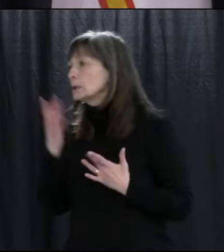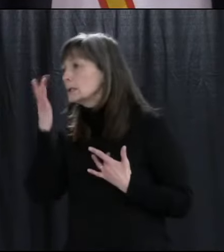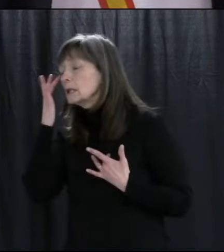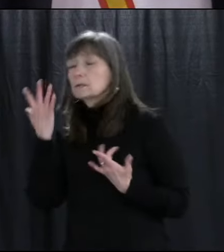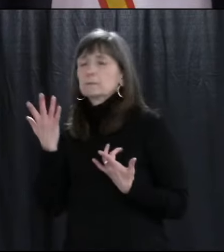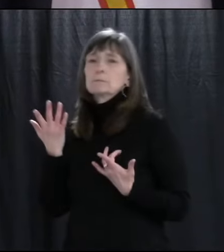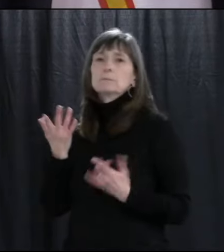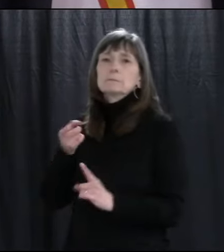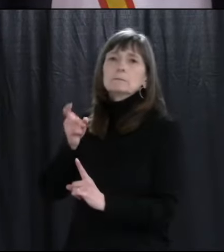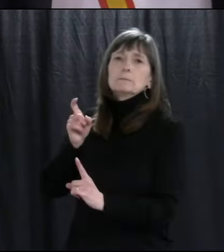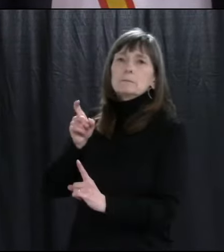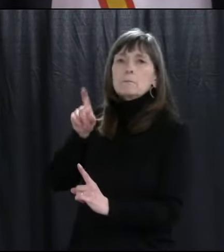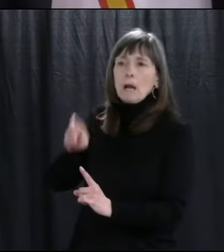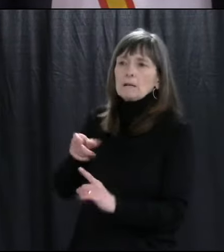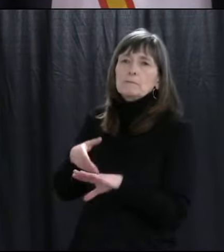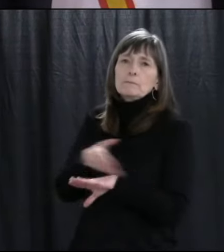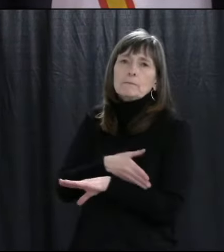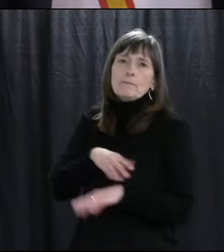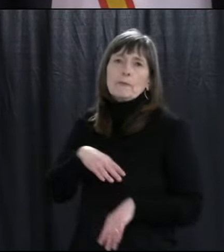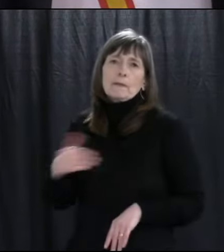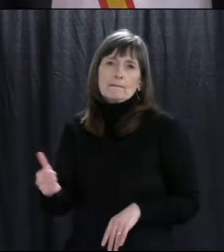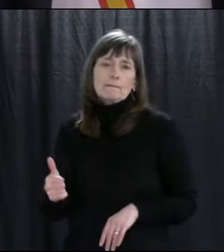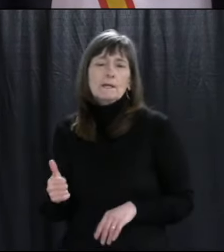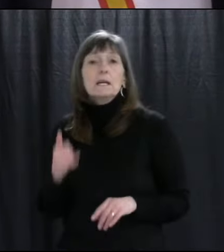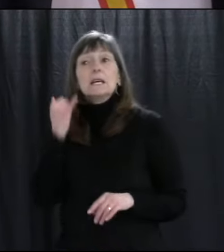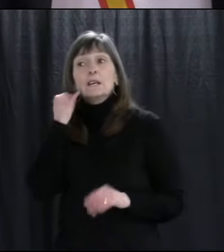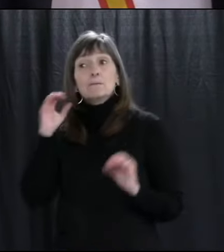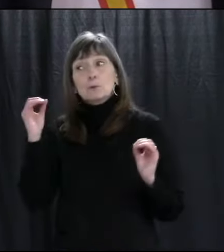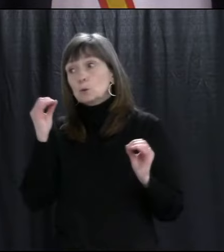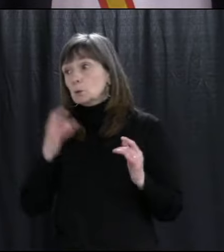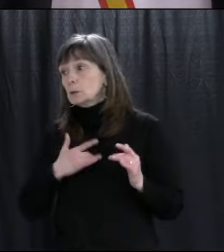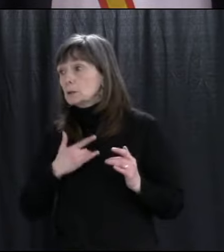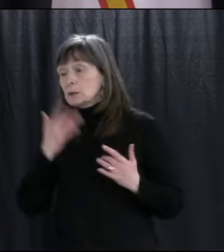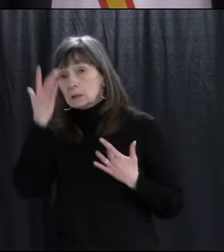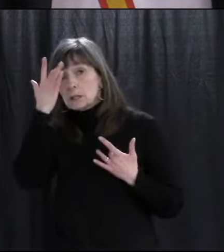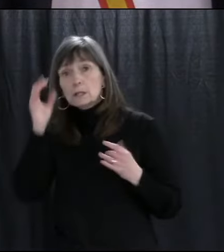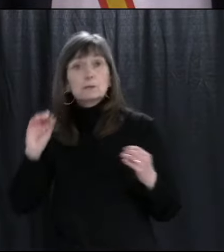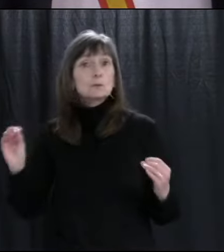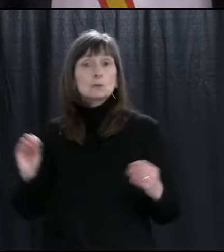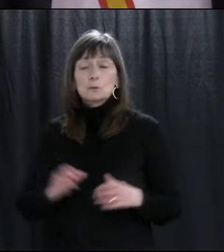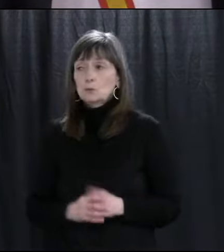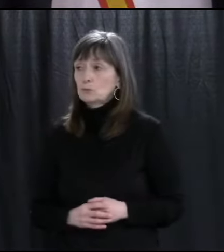be addressed at that time. If people are asymptomatic, if they're